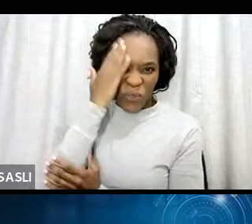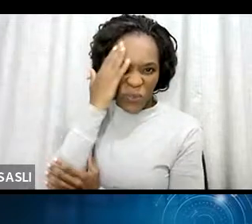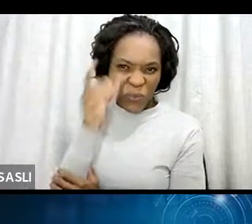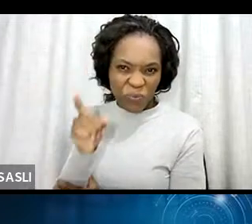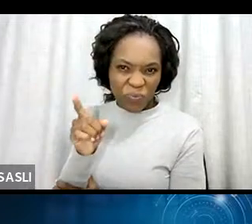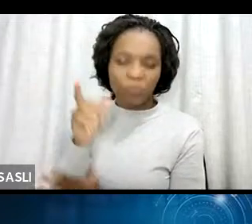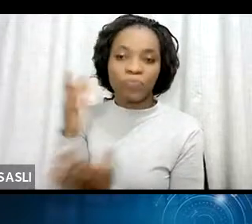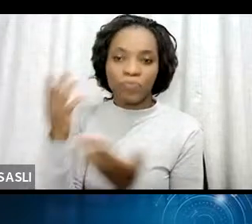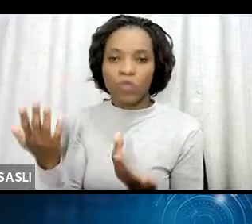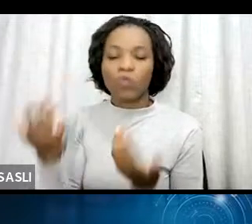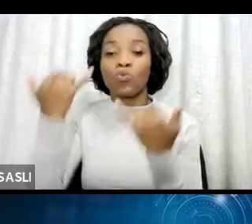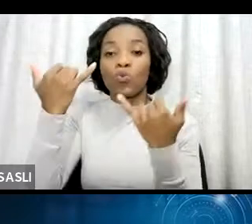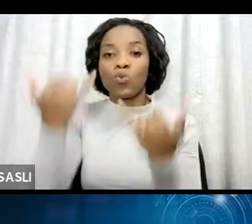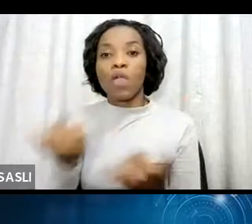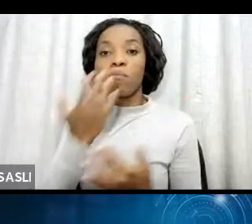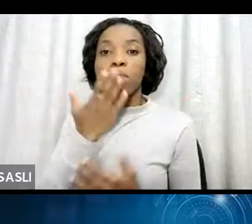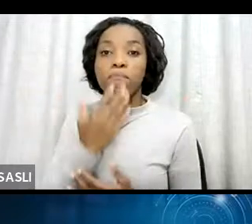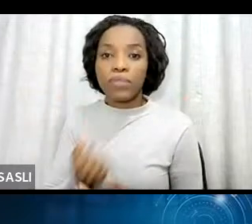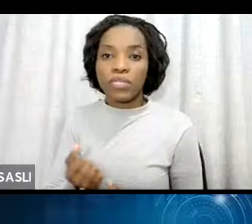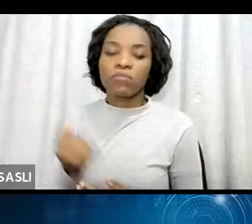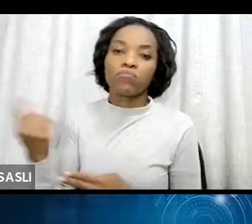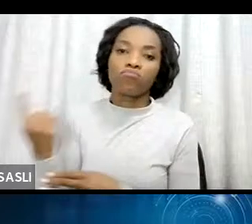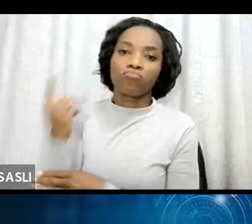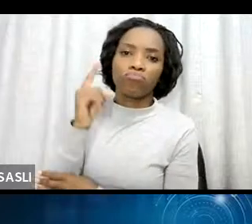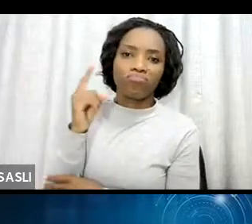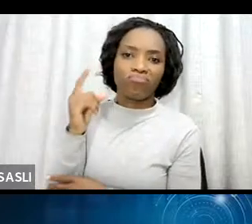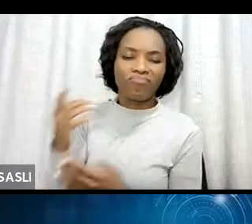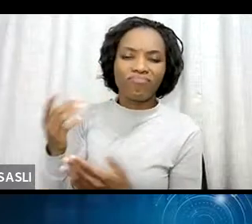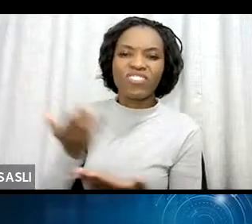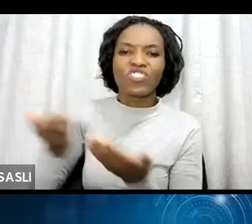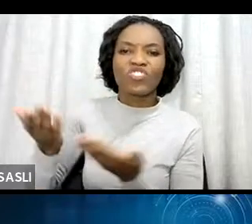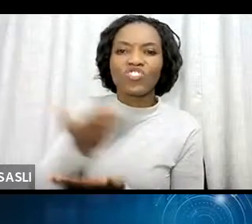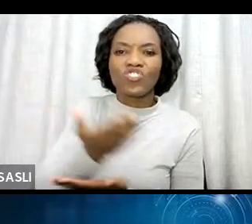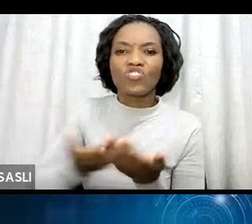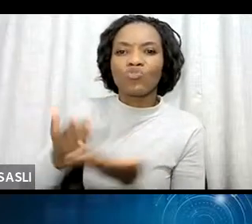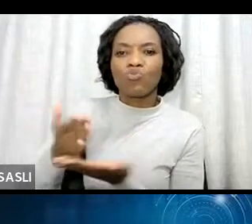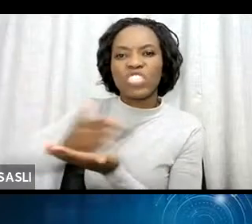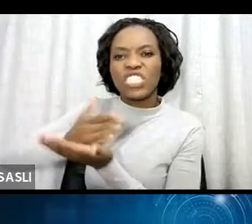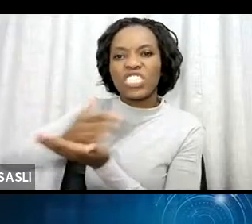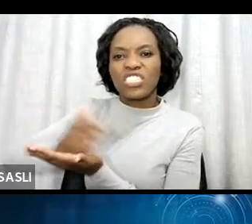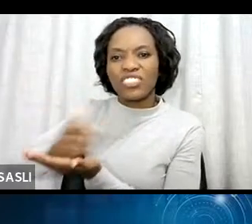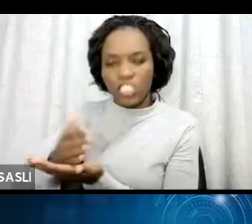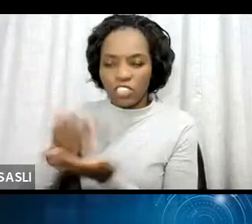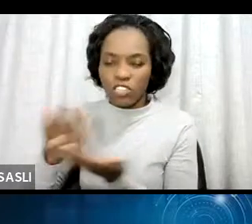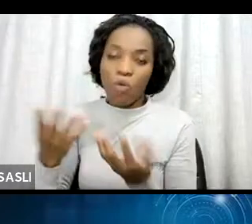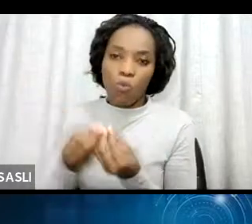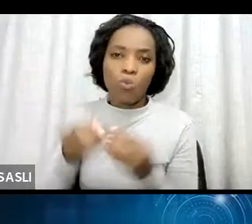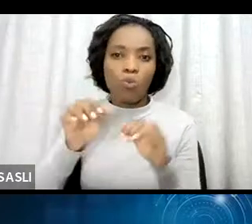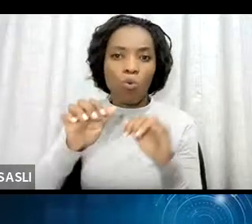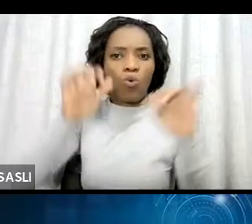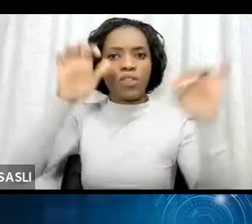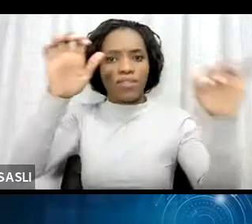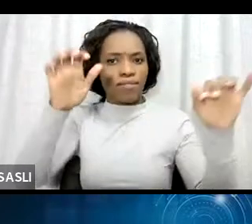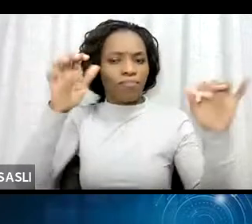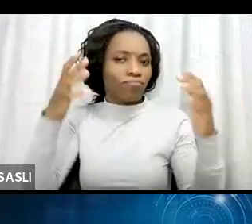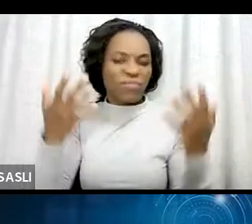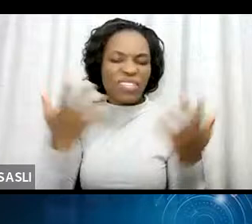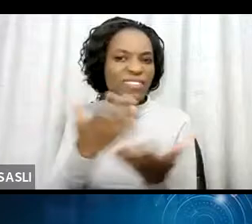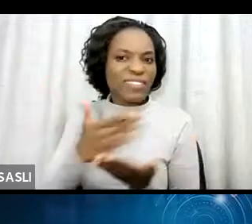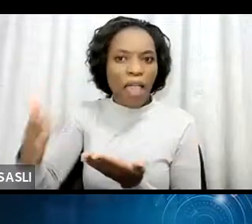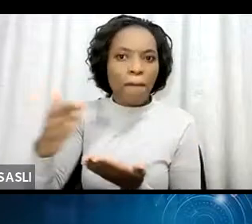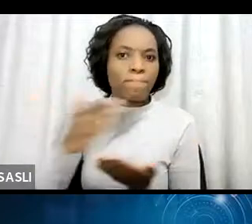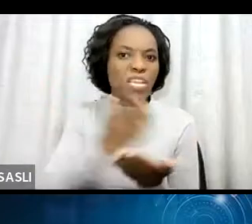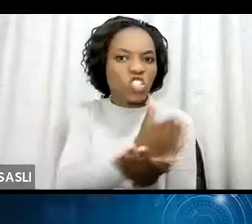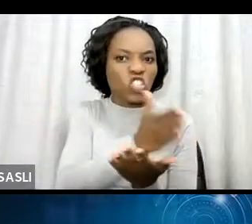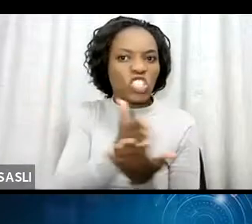take this opportunity to share with the audience some of the initiatives from the SMME that you're doing. If there